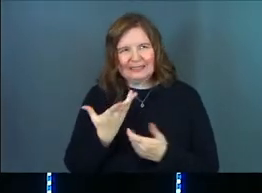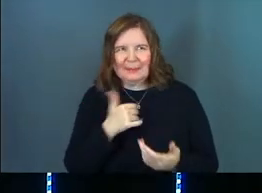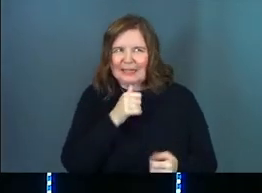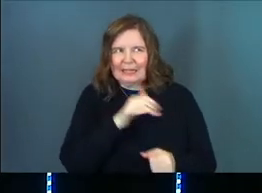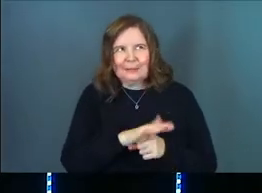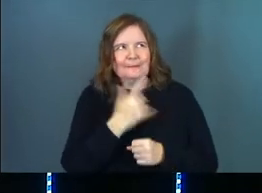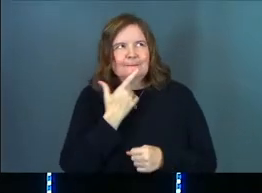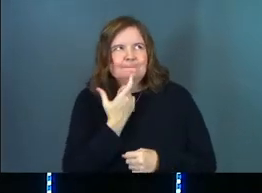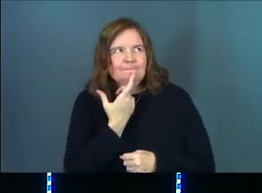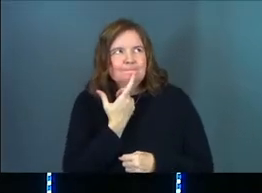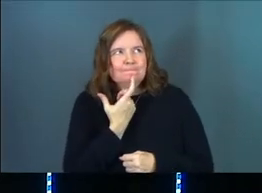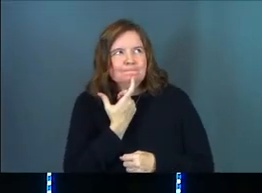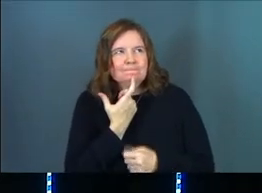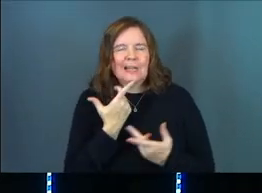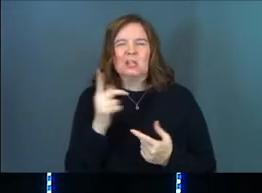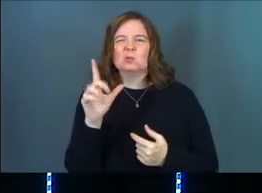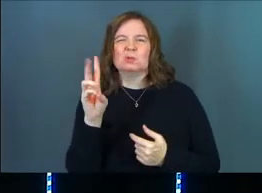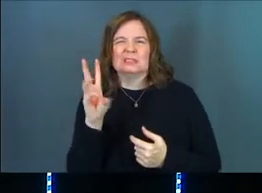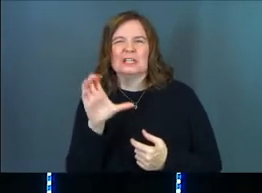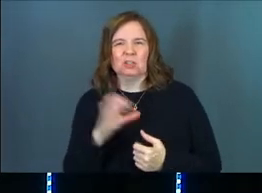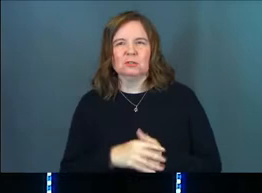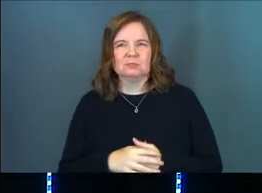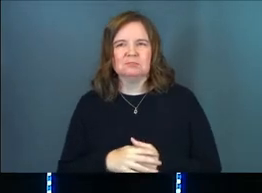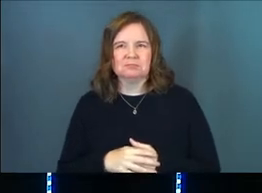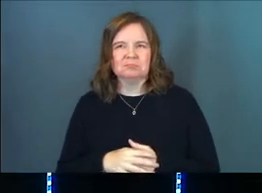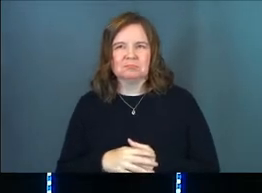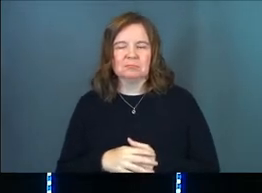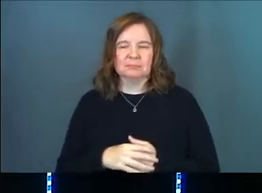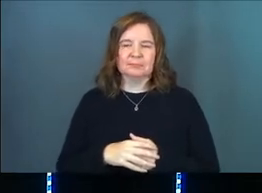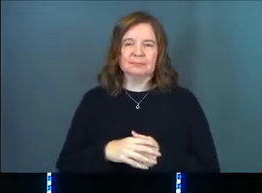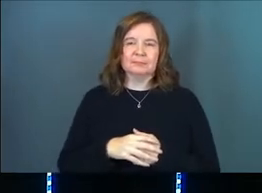Might not be enough. Let's do 600.